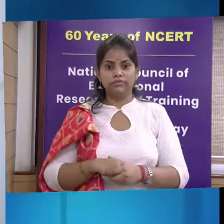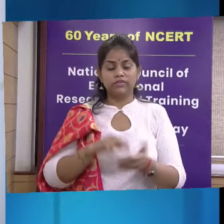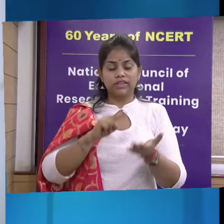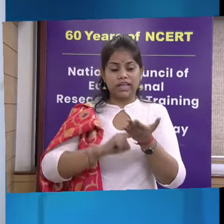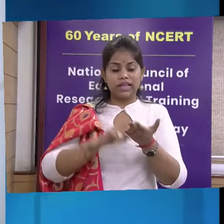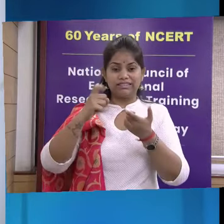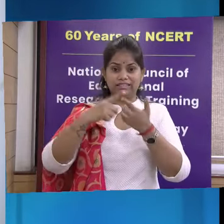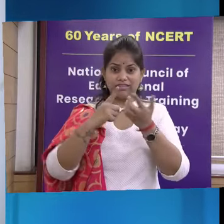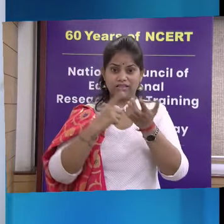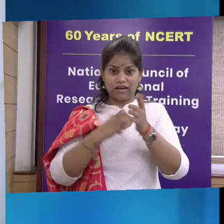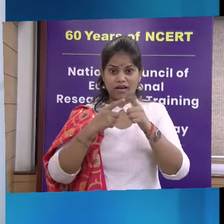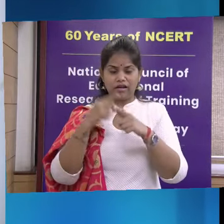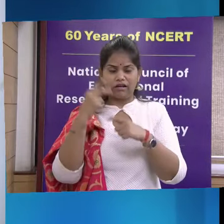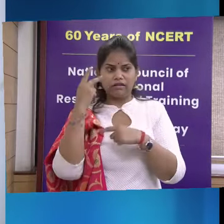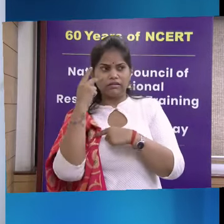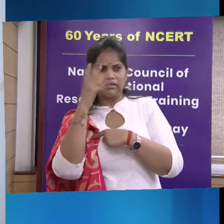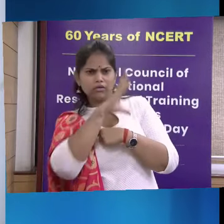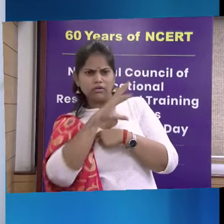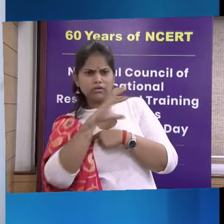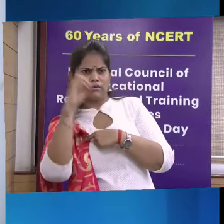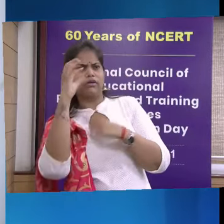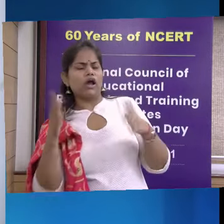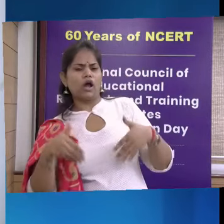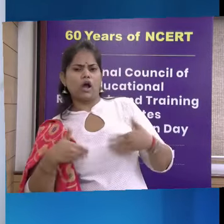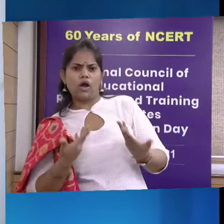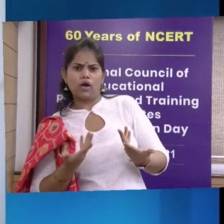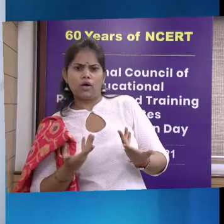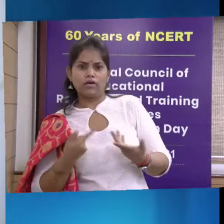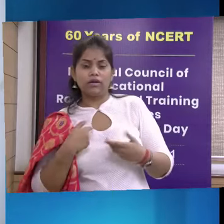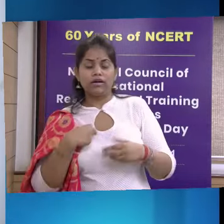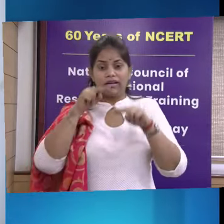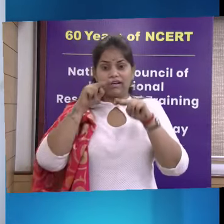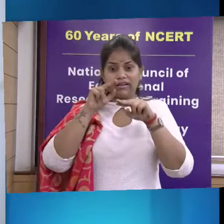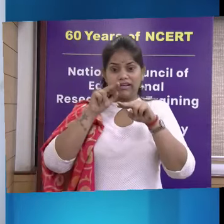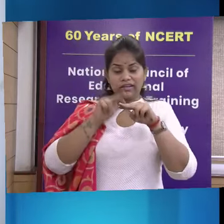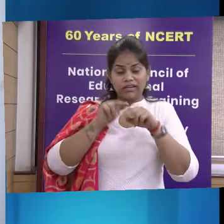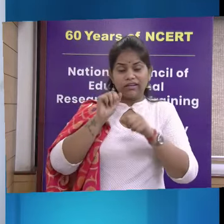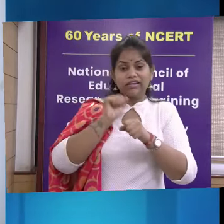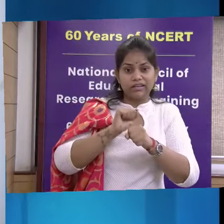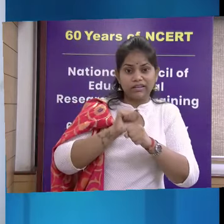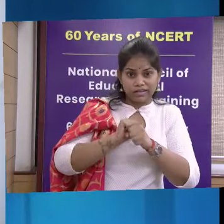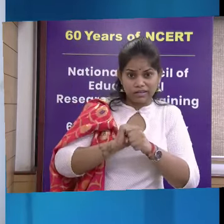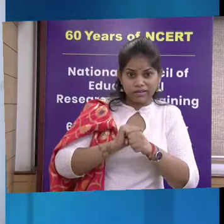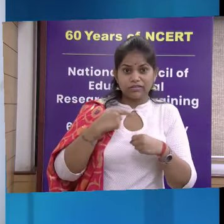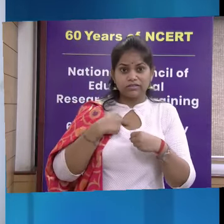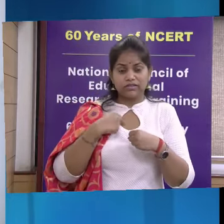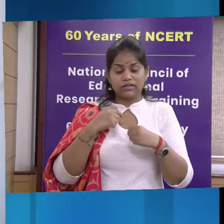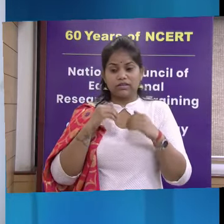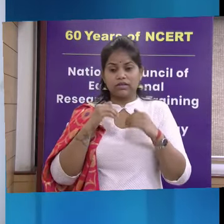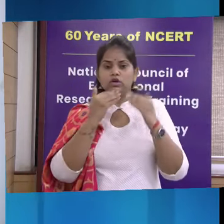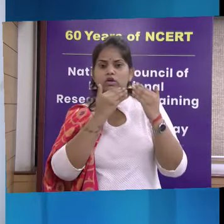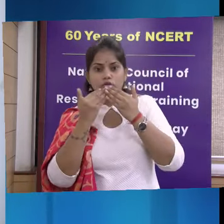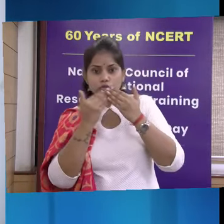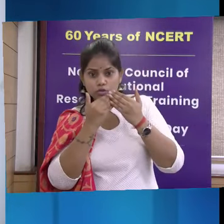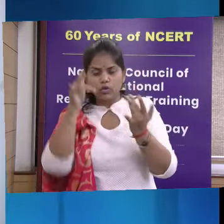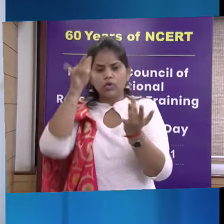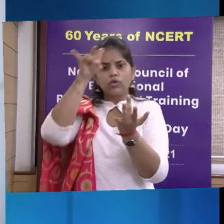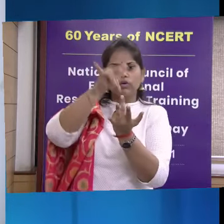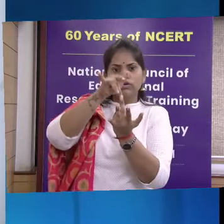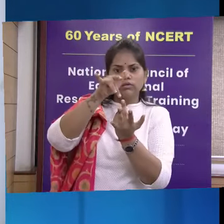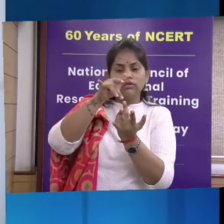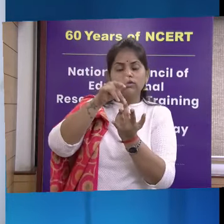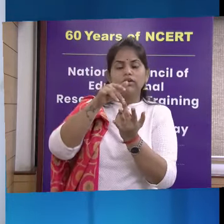organization that functions as a bridge between the school and higher education. On one